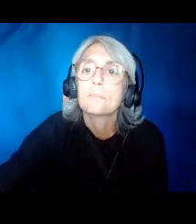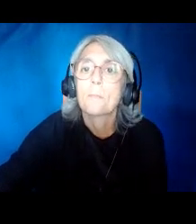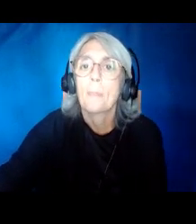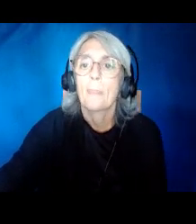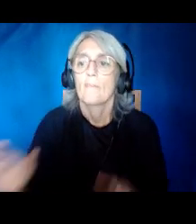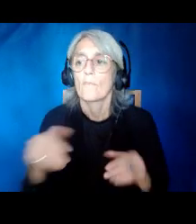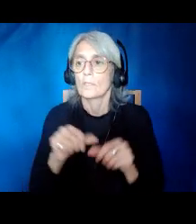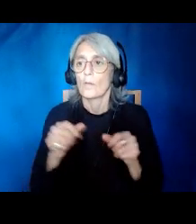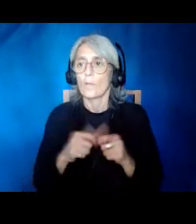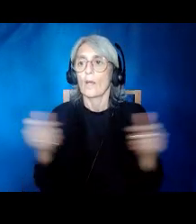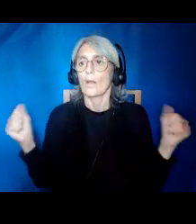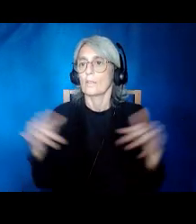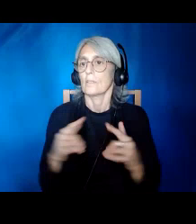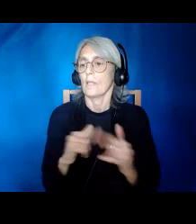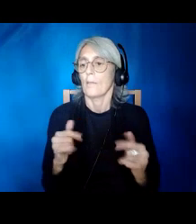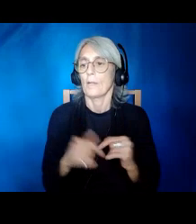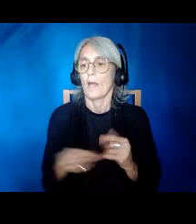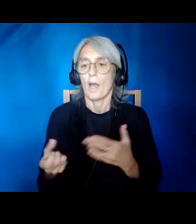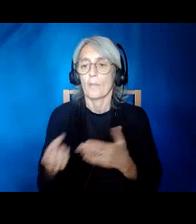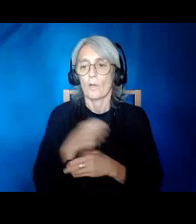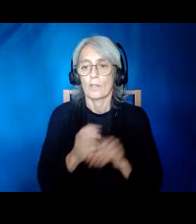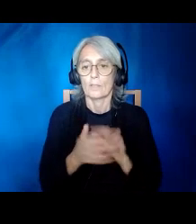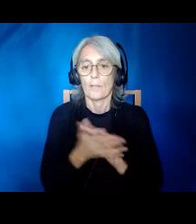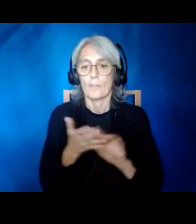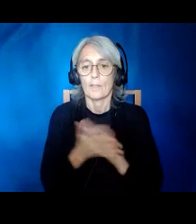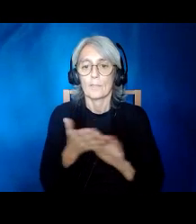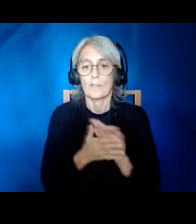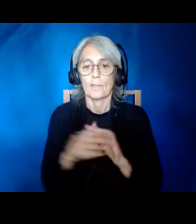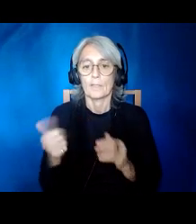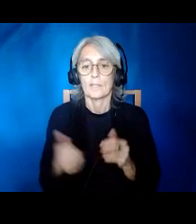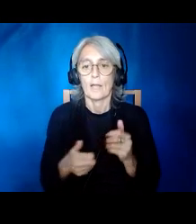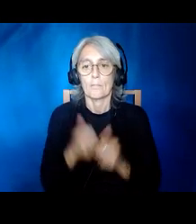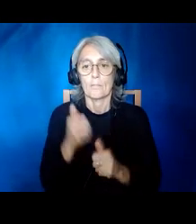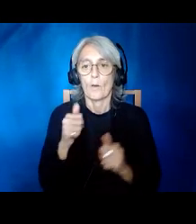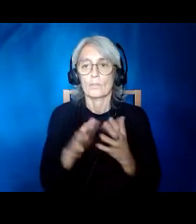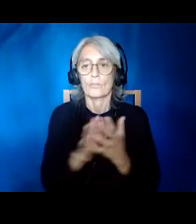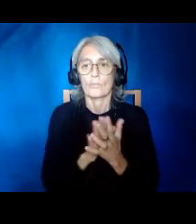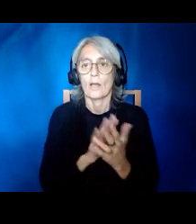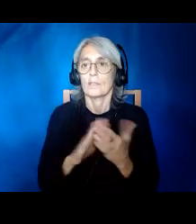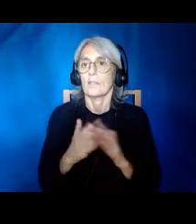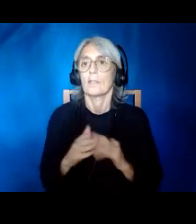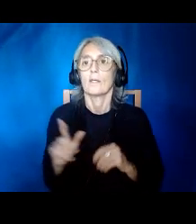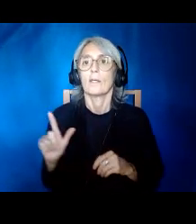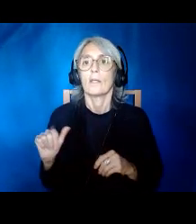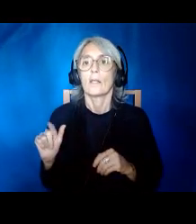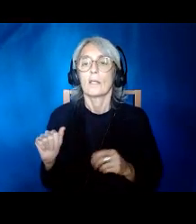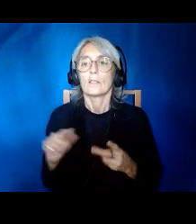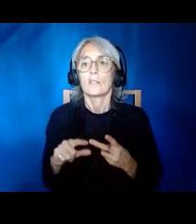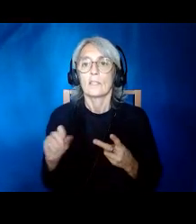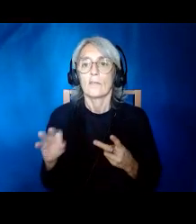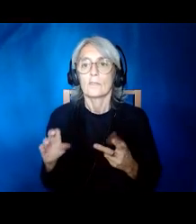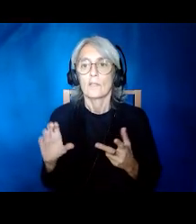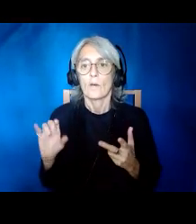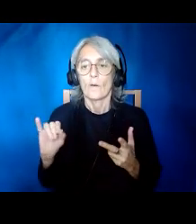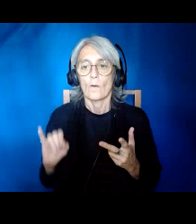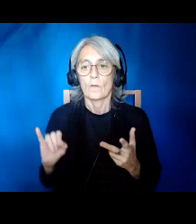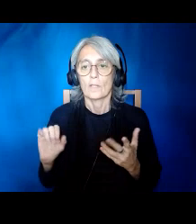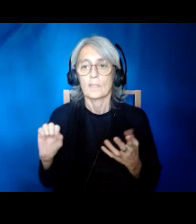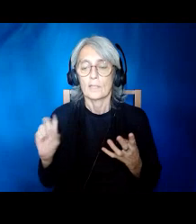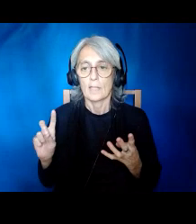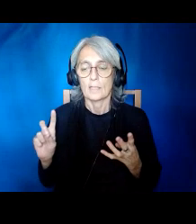priority encampments on state right-of-way in California's 10 most populous cities: Los Angeles, San Francisco, Oakland, San